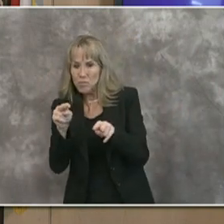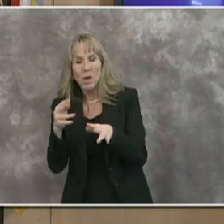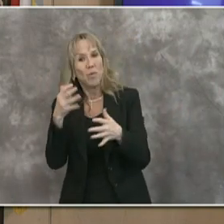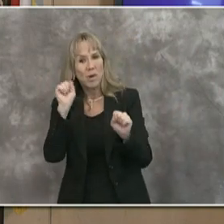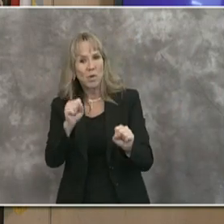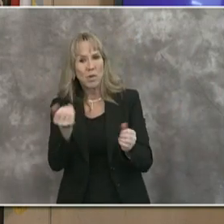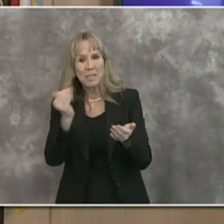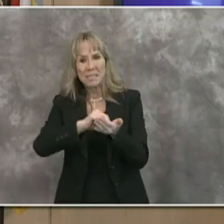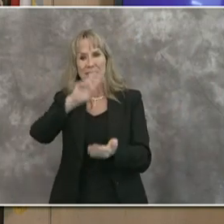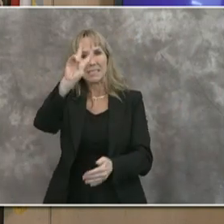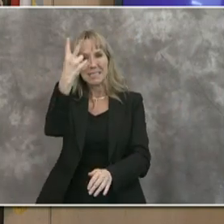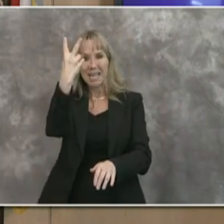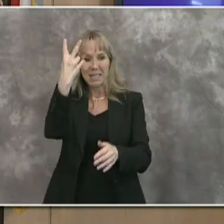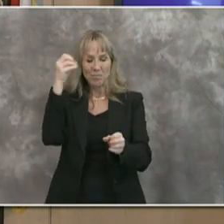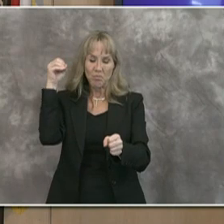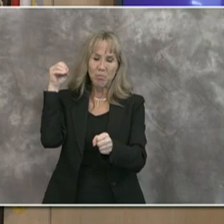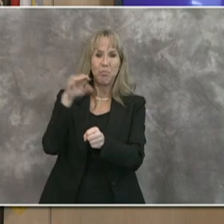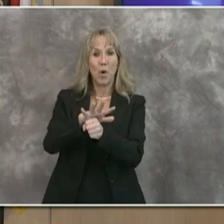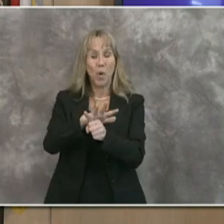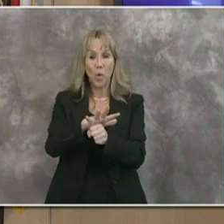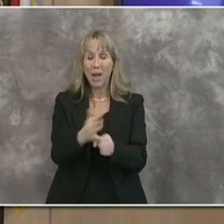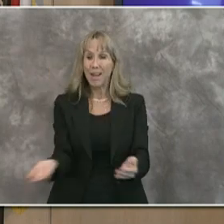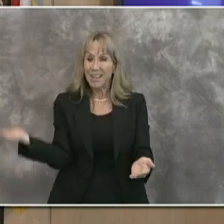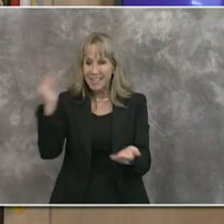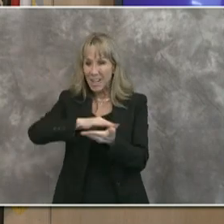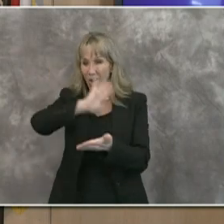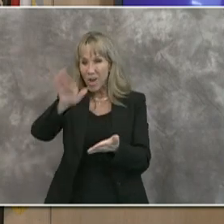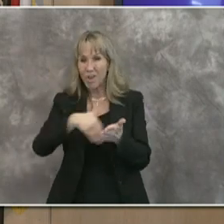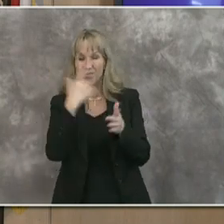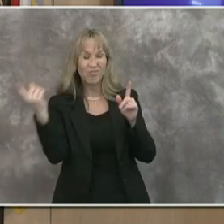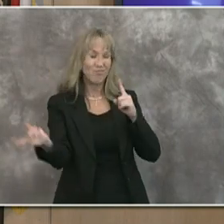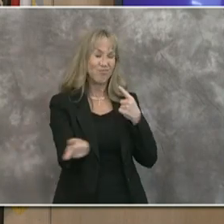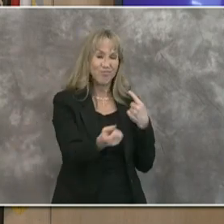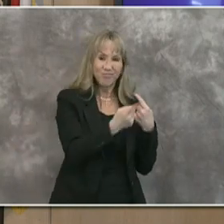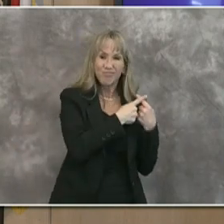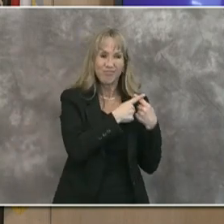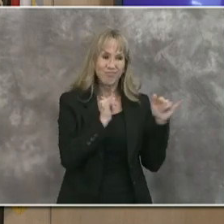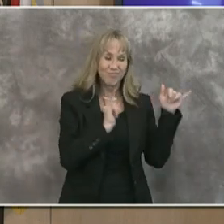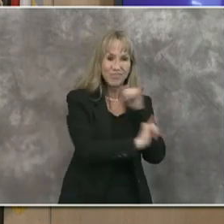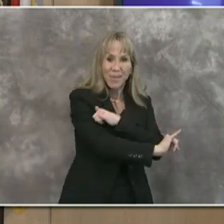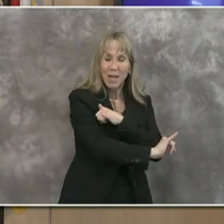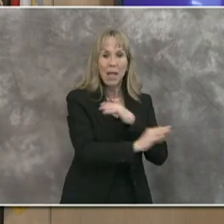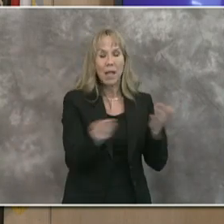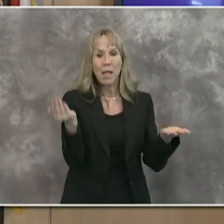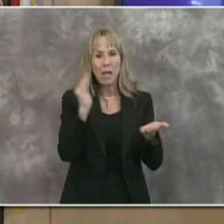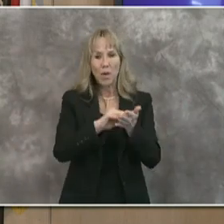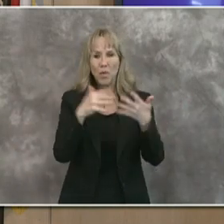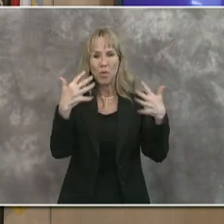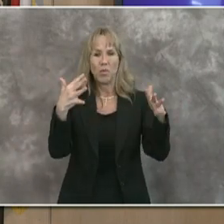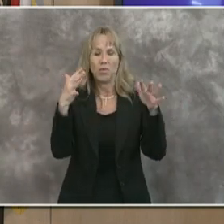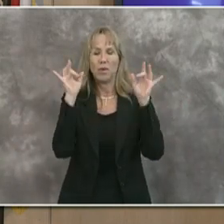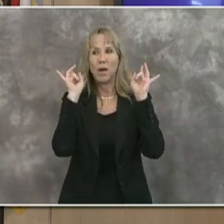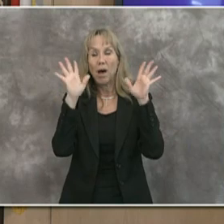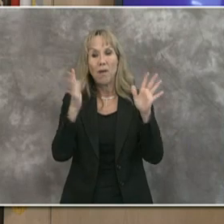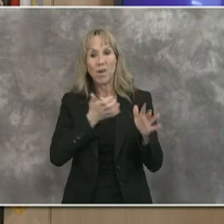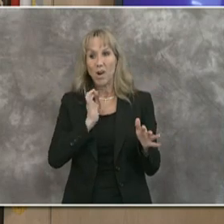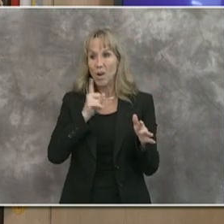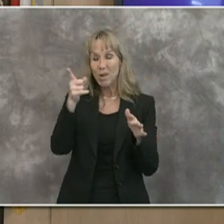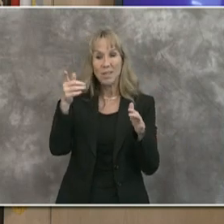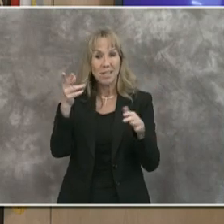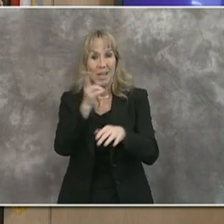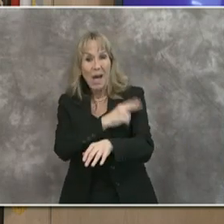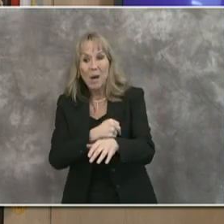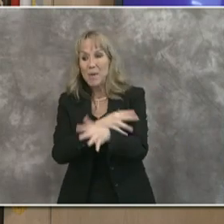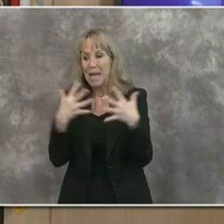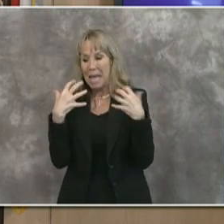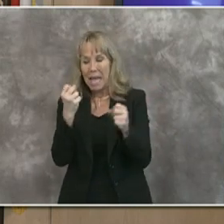end up with a second wave that would cause a re-lockdown of all of these types of things, and that would not only compromise the integrity of our healthcare system,